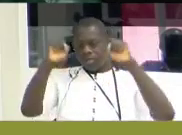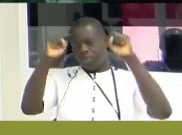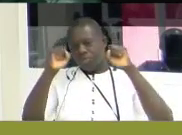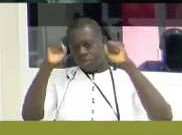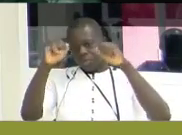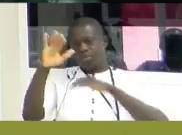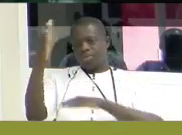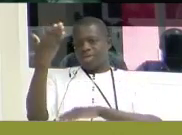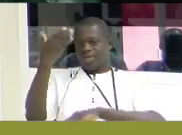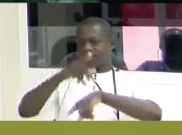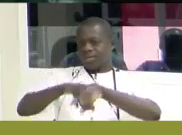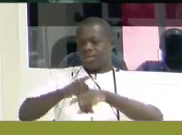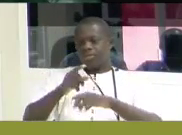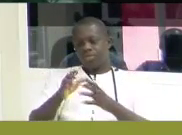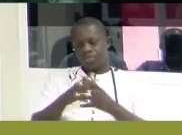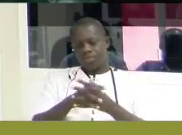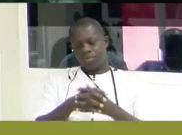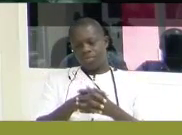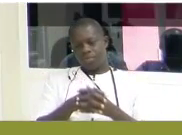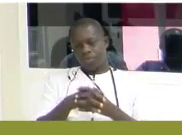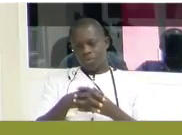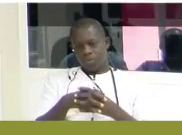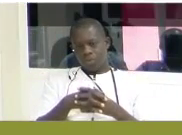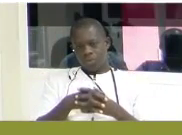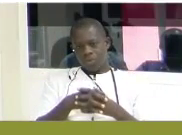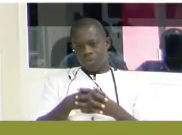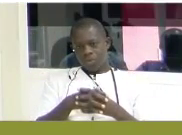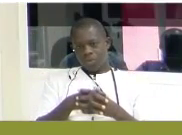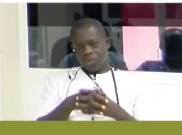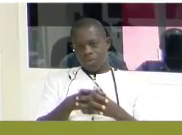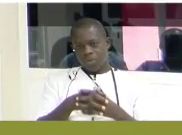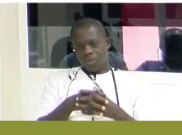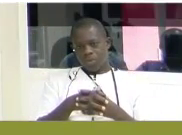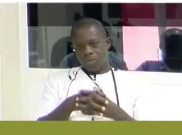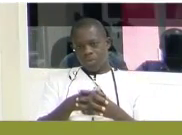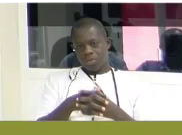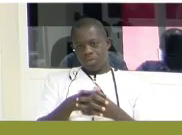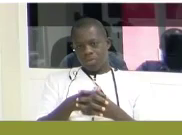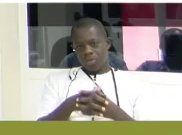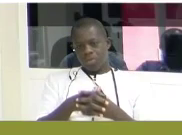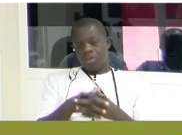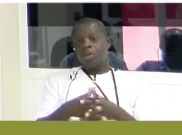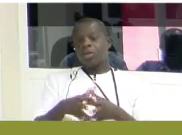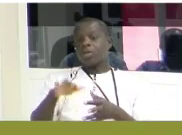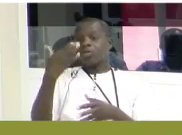time. It was the Gambia Press Union under